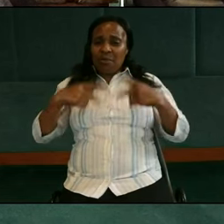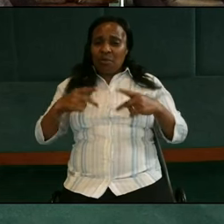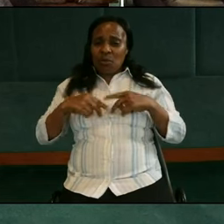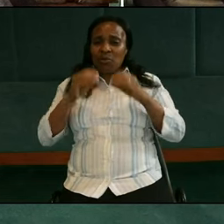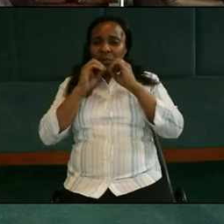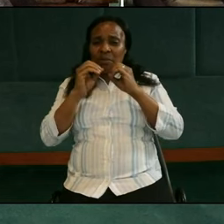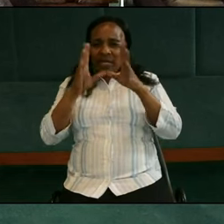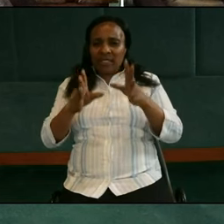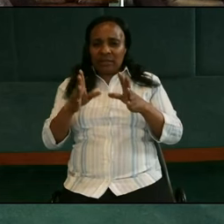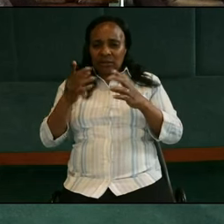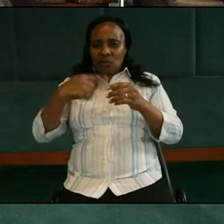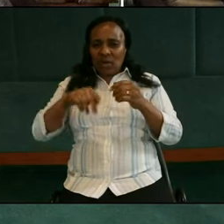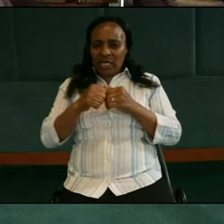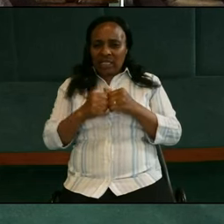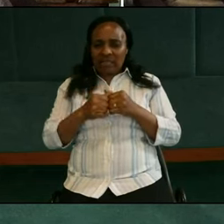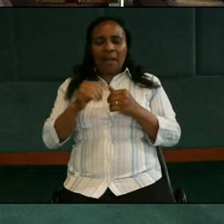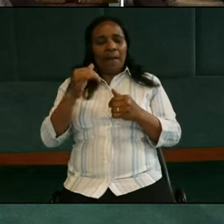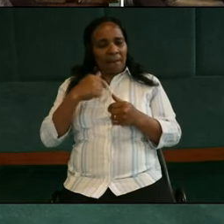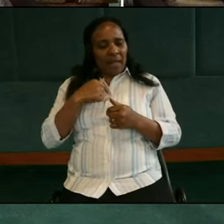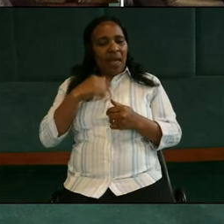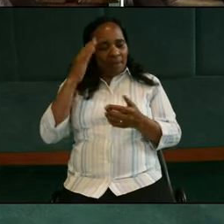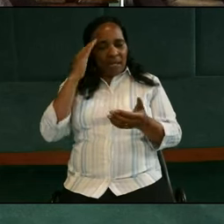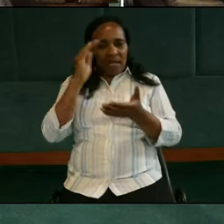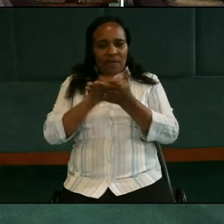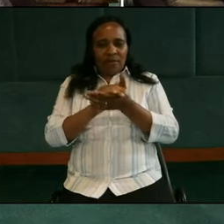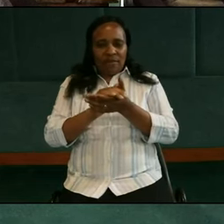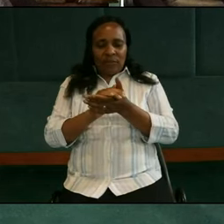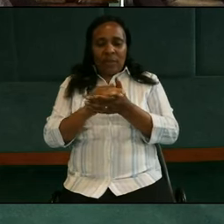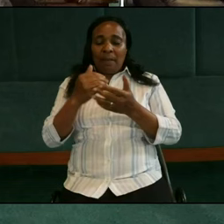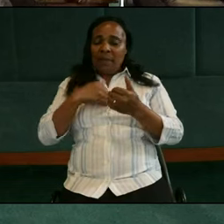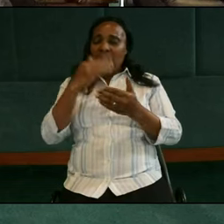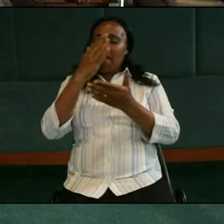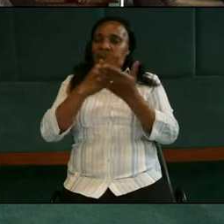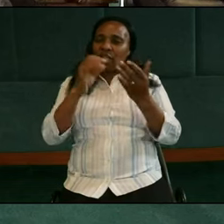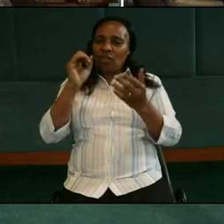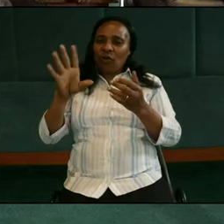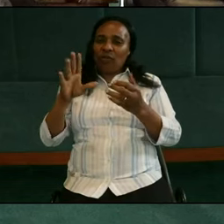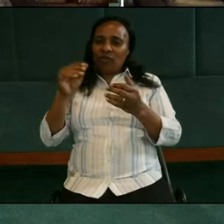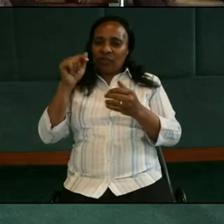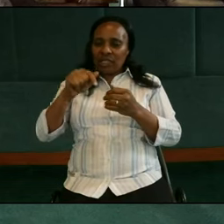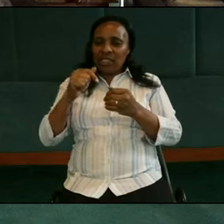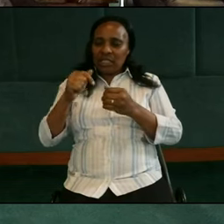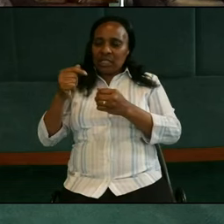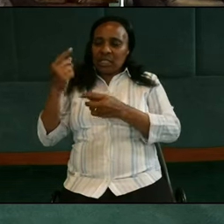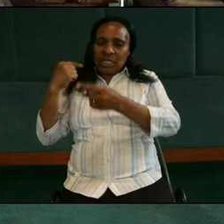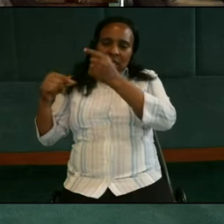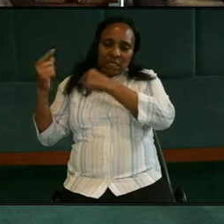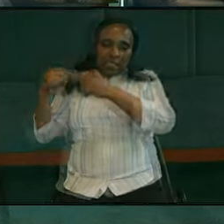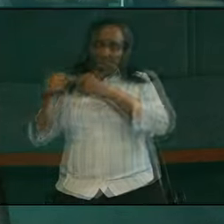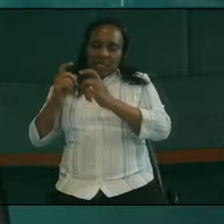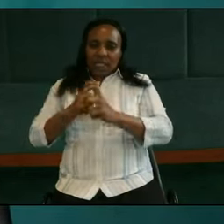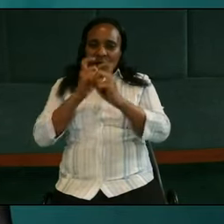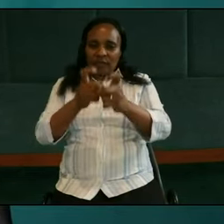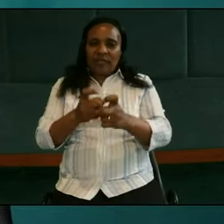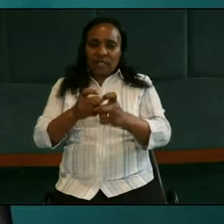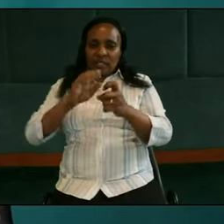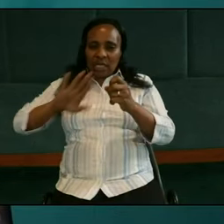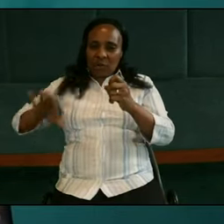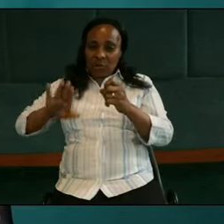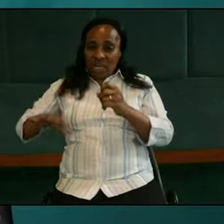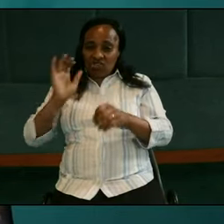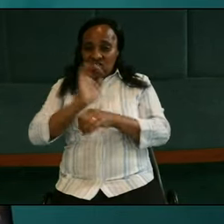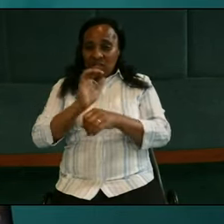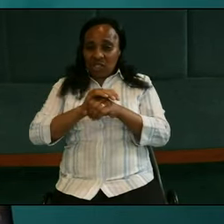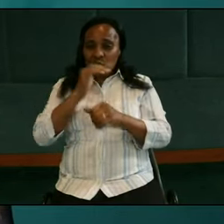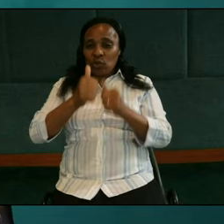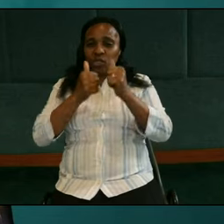us? I believe I am part of the inheritance, the remnant church that